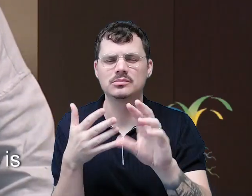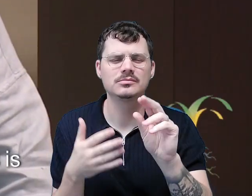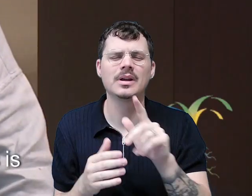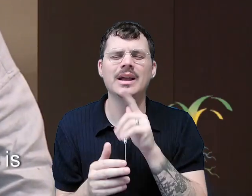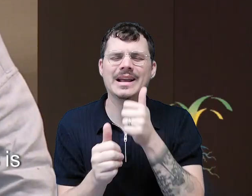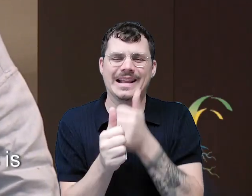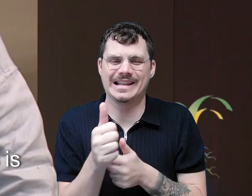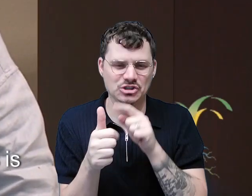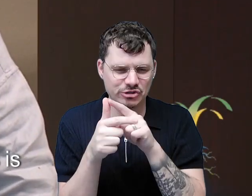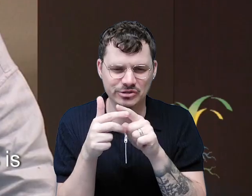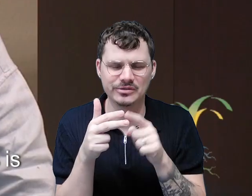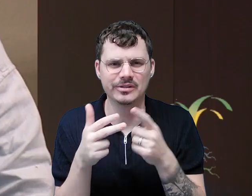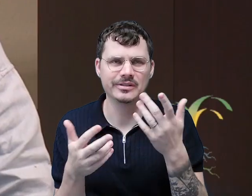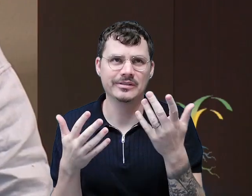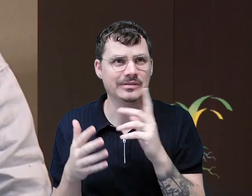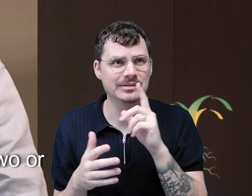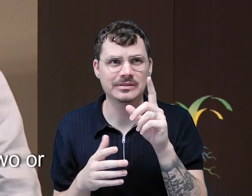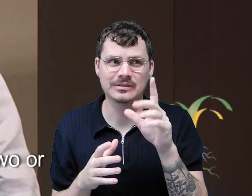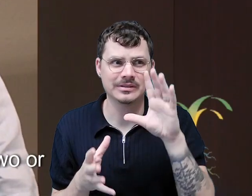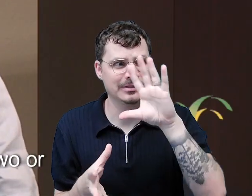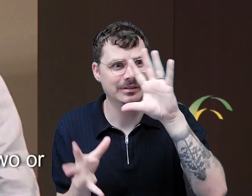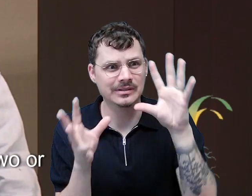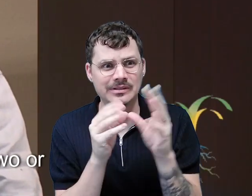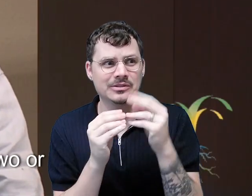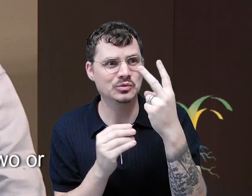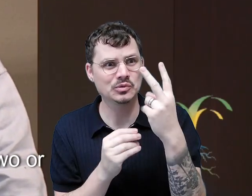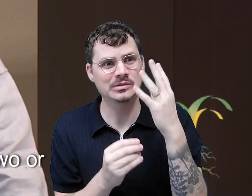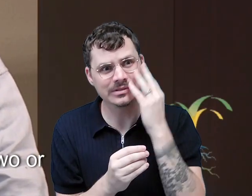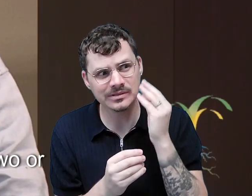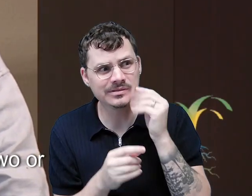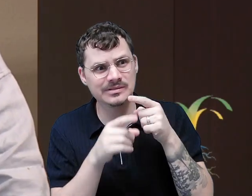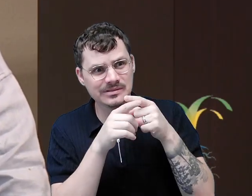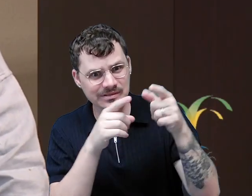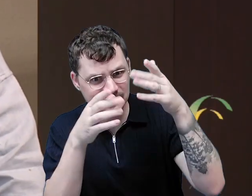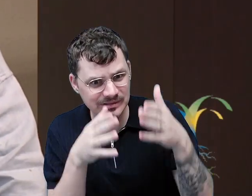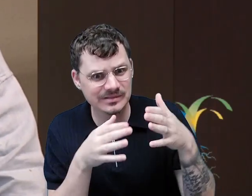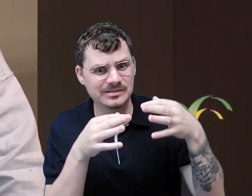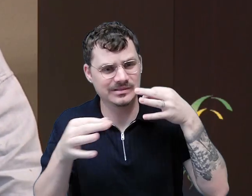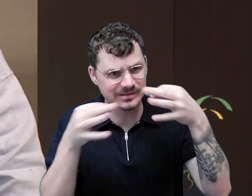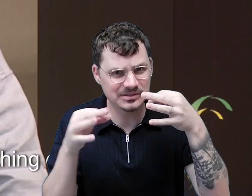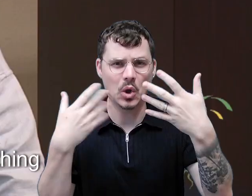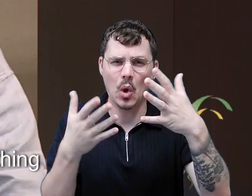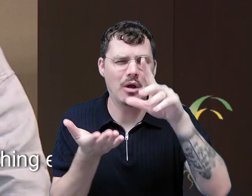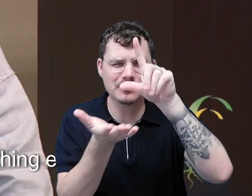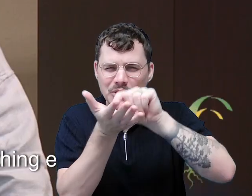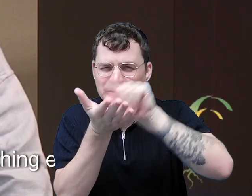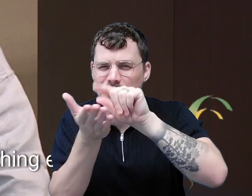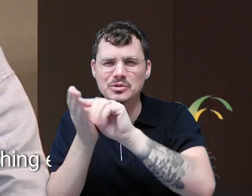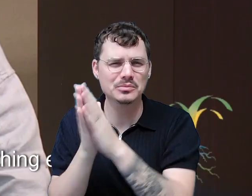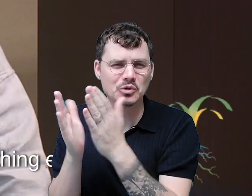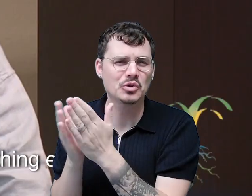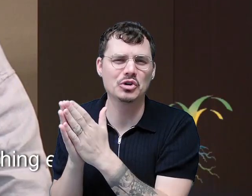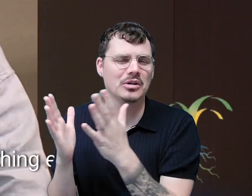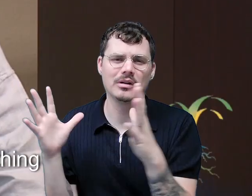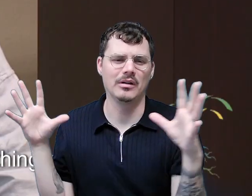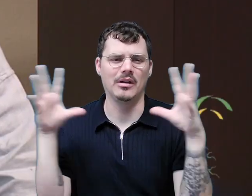syndromes. Each one of these syndromes is at least 2 or 3 careers of 2 or 3 geneticists and textbooks and